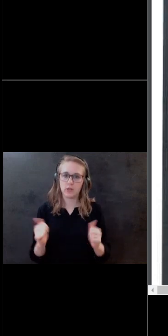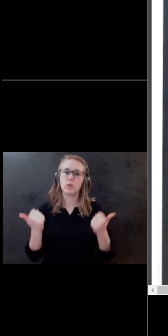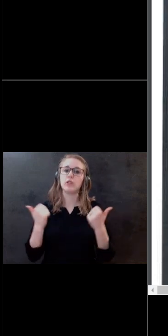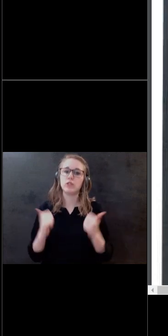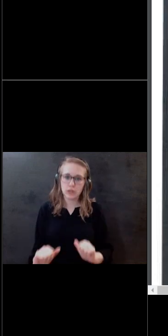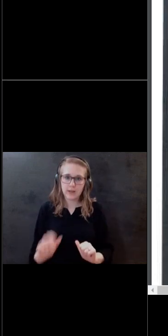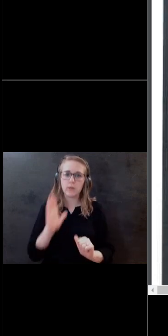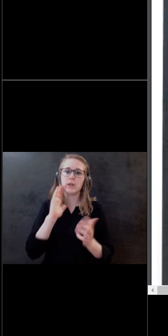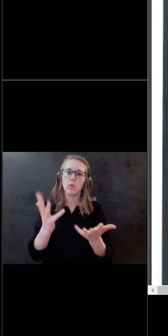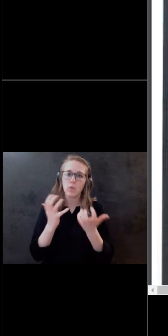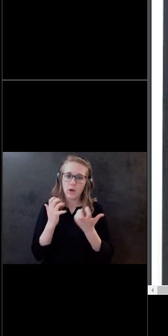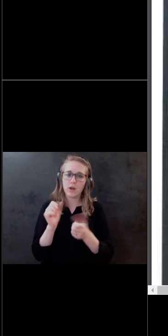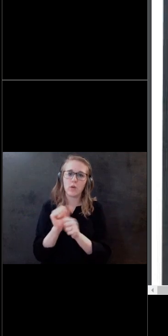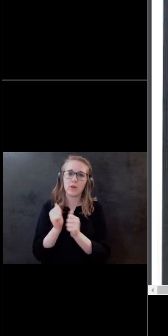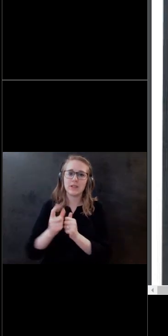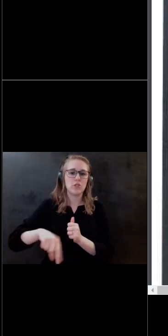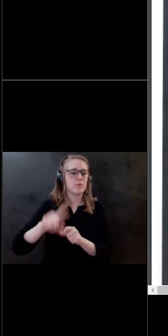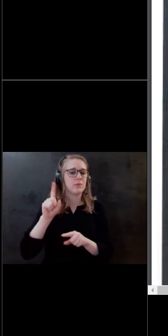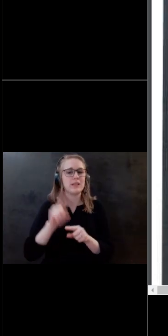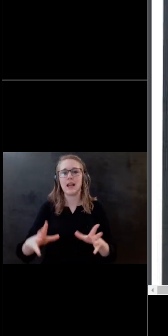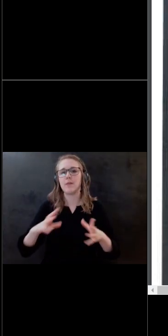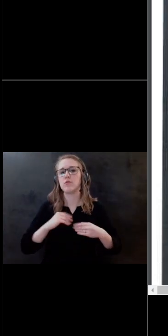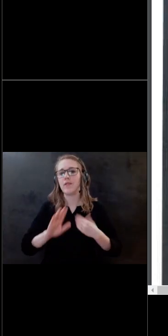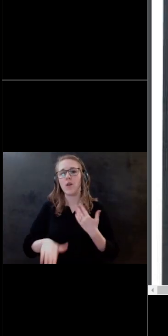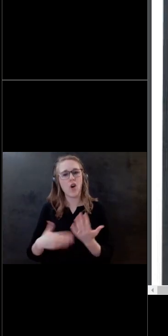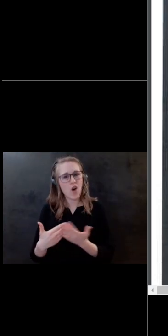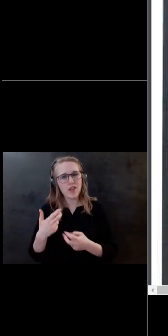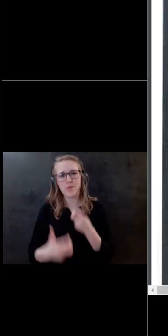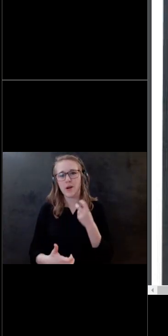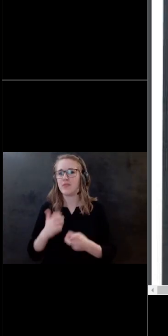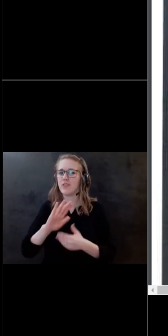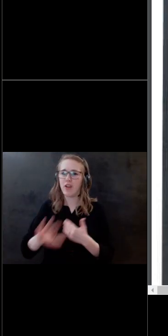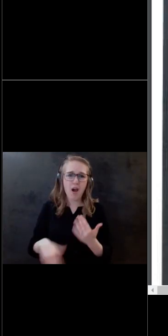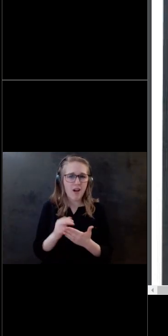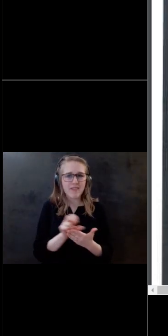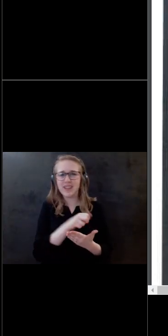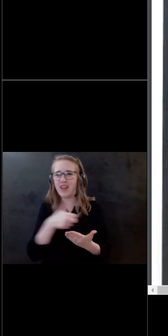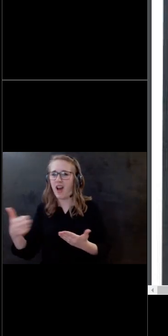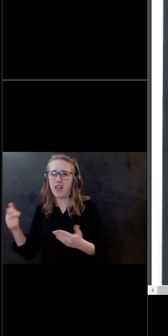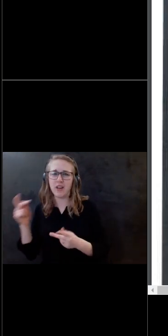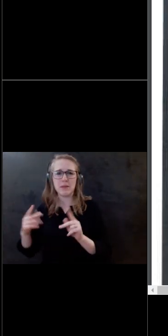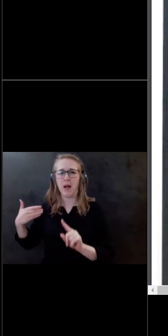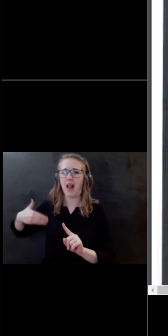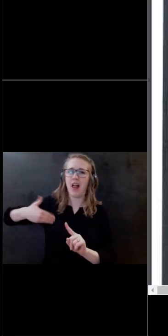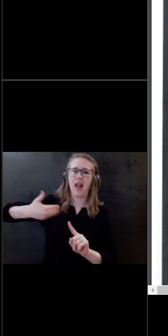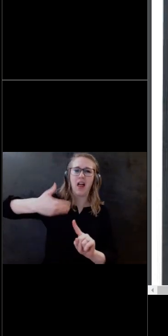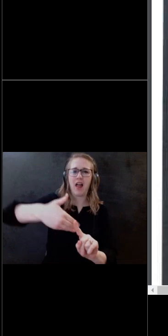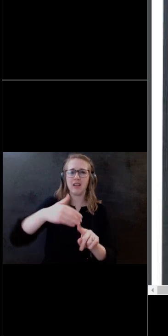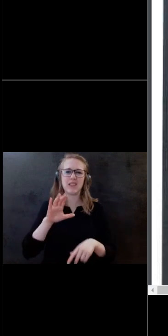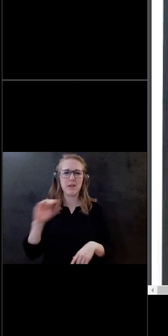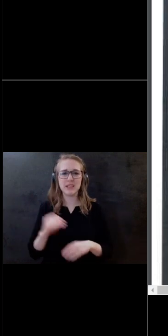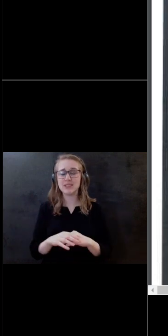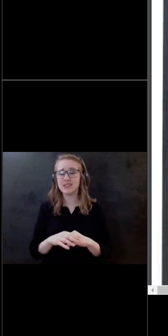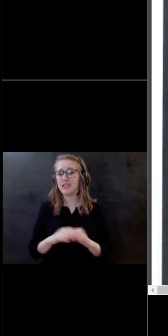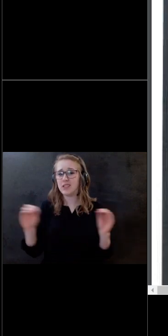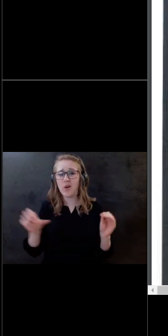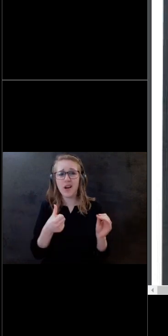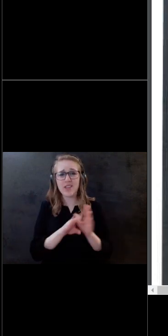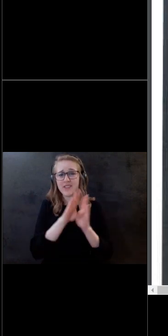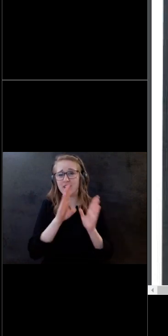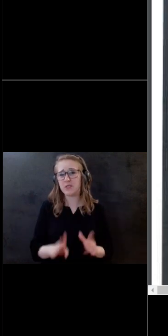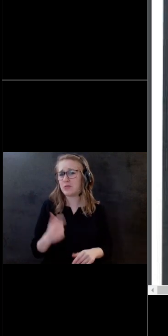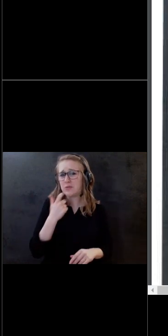you, but we can't absorb all the problems of all of the others that came before us, and that frankly, no other developer that has